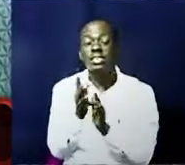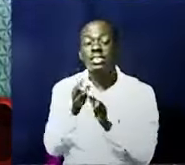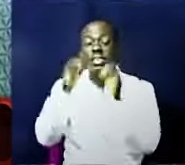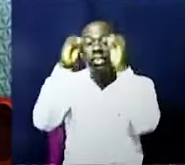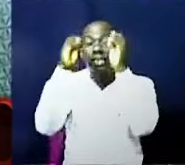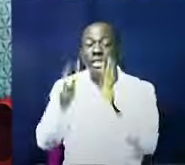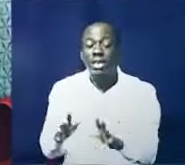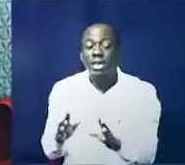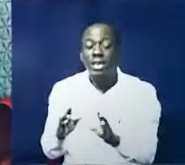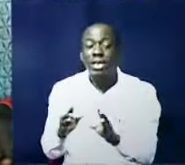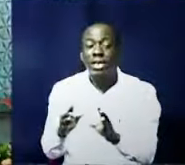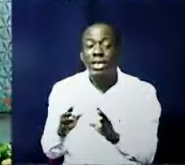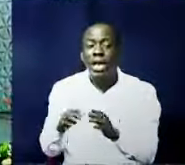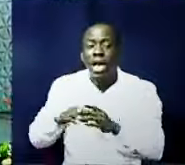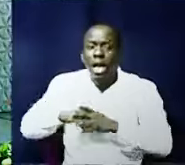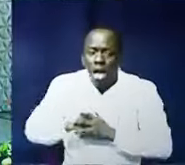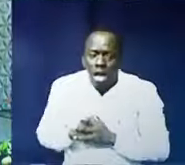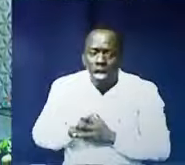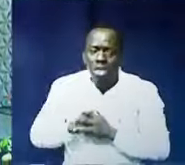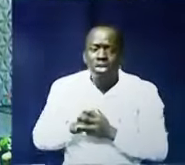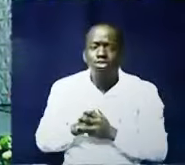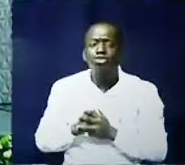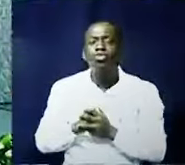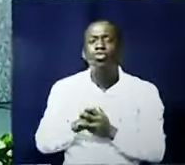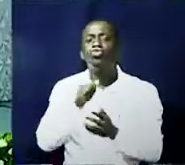teachers of the law.